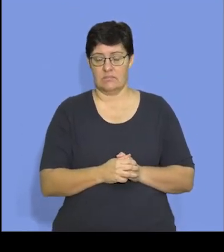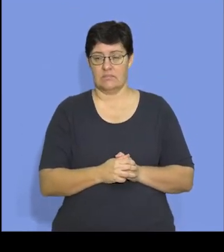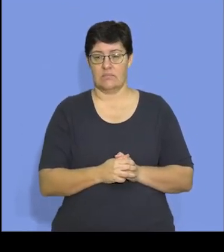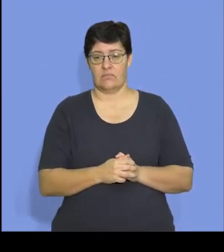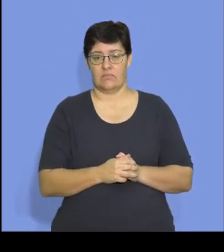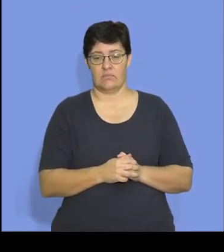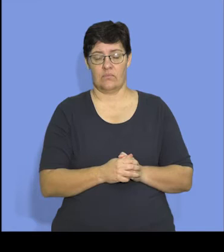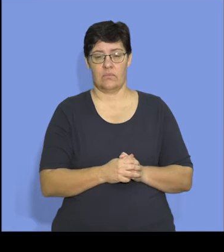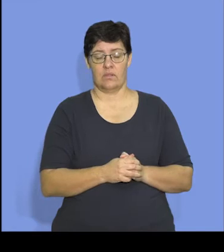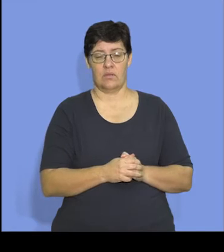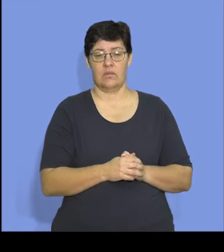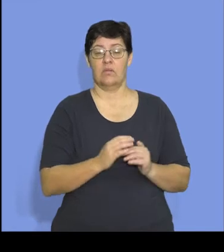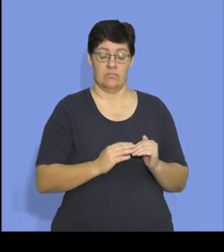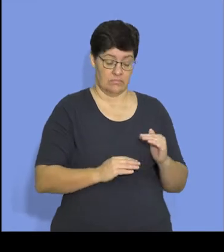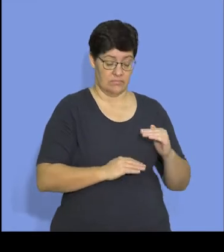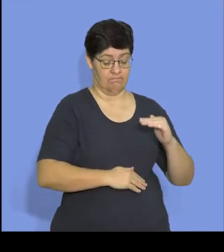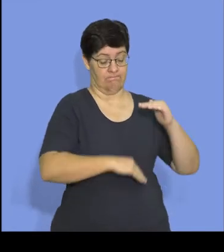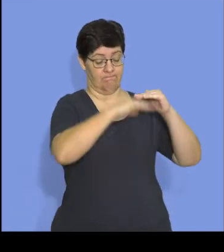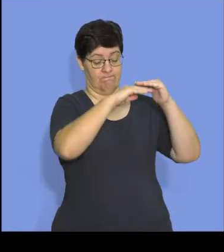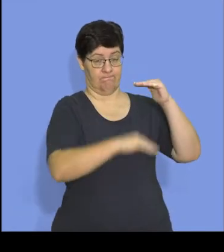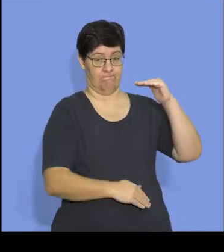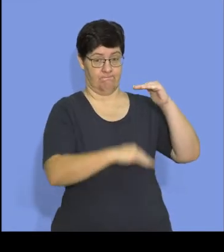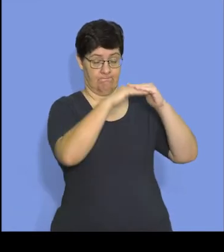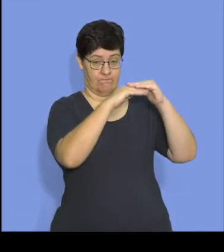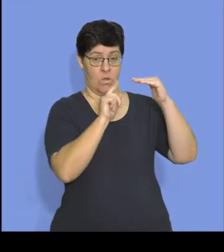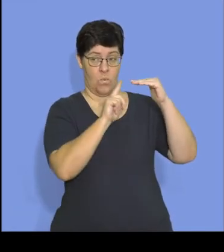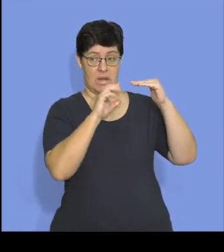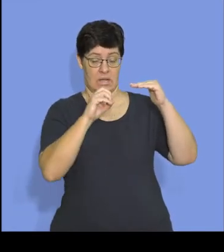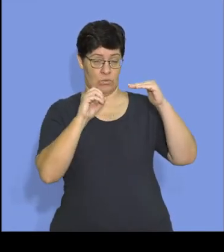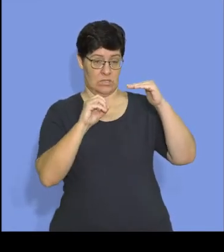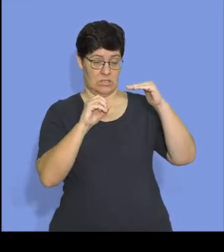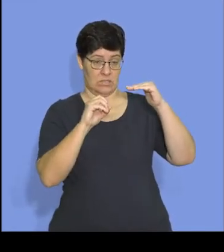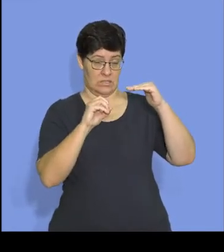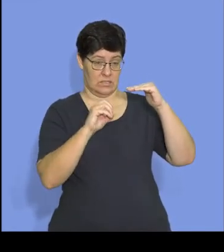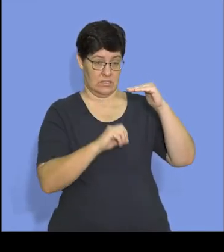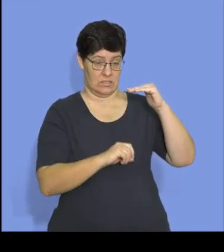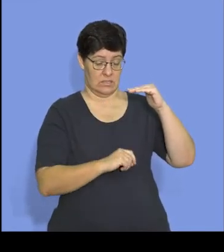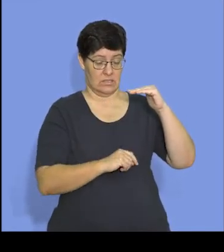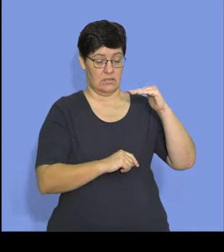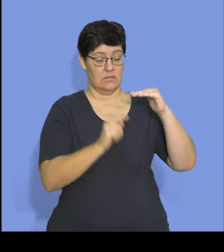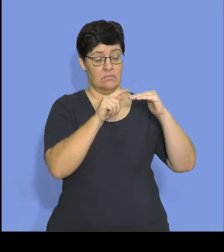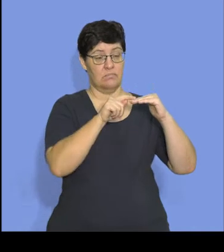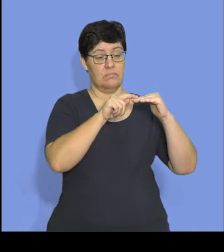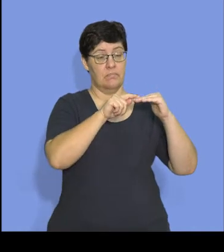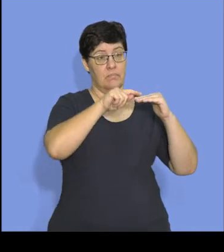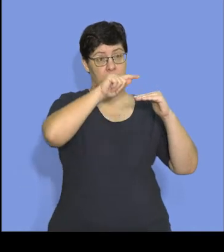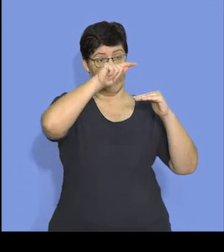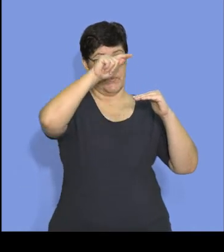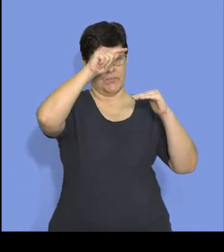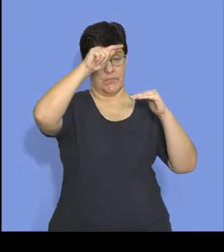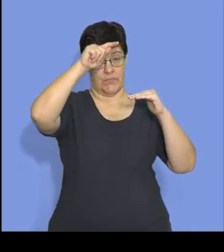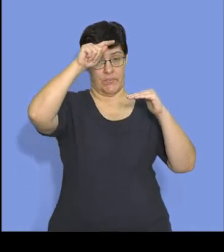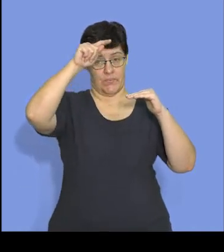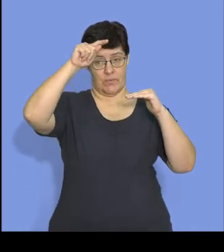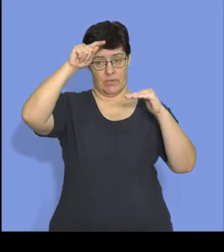of the cliff is 100 meters, so that's going to be a displacement. After some time, the projectile